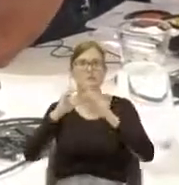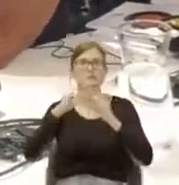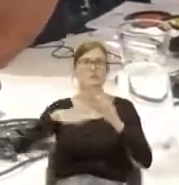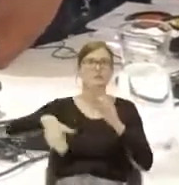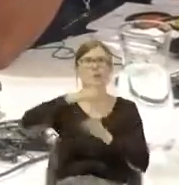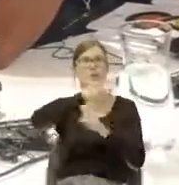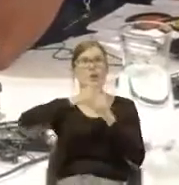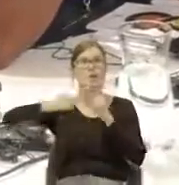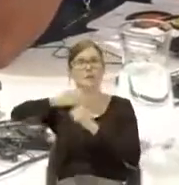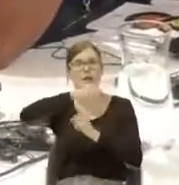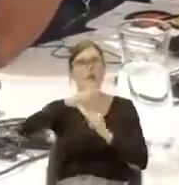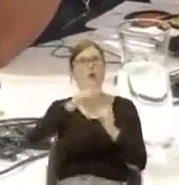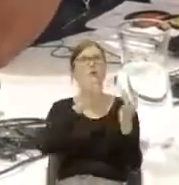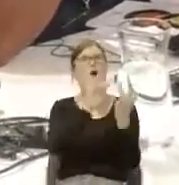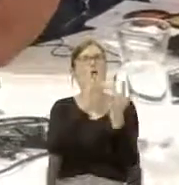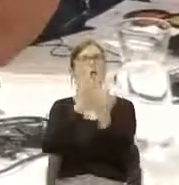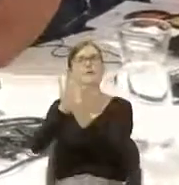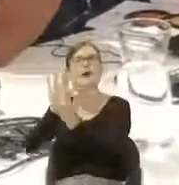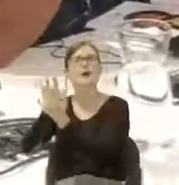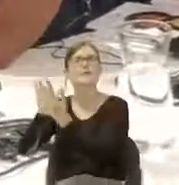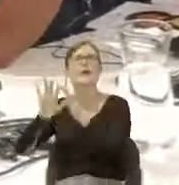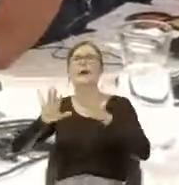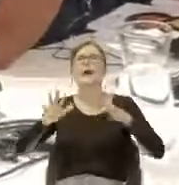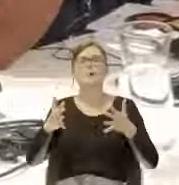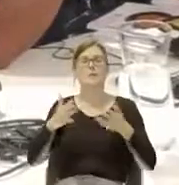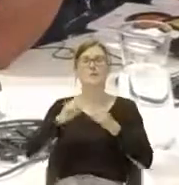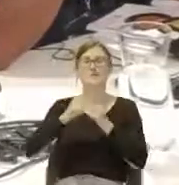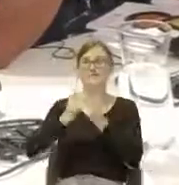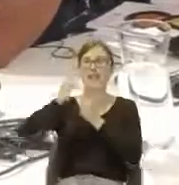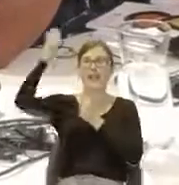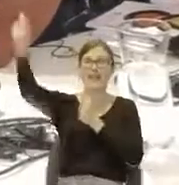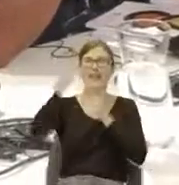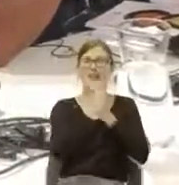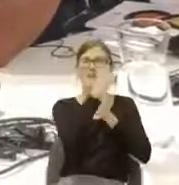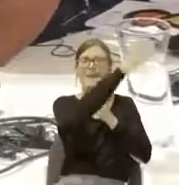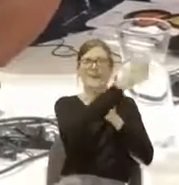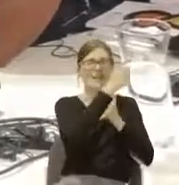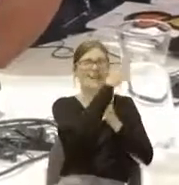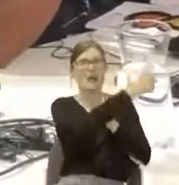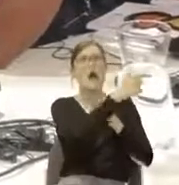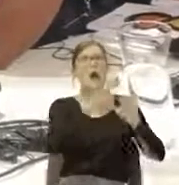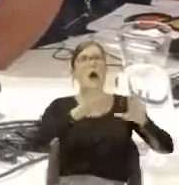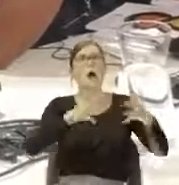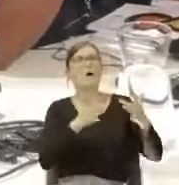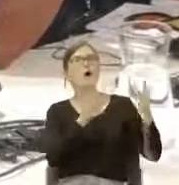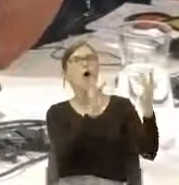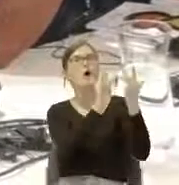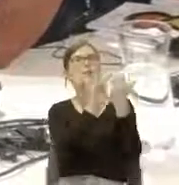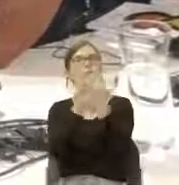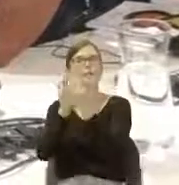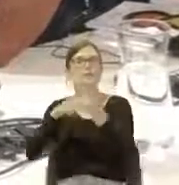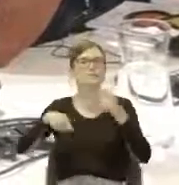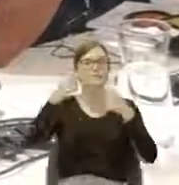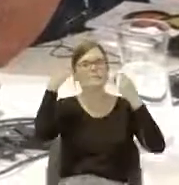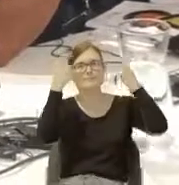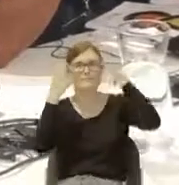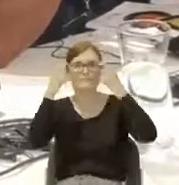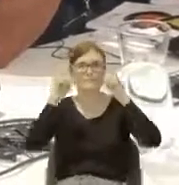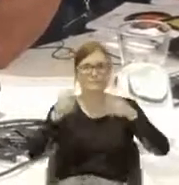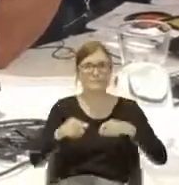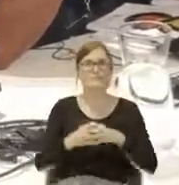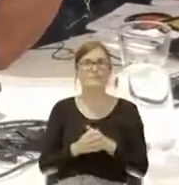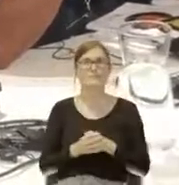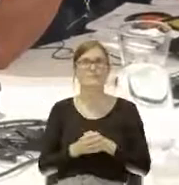that's not a minor thing. We also have learned that not only a structural, but timely change, a timely and